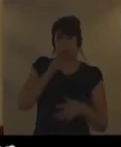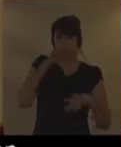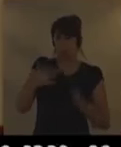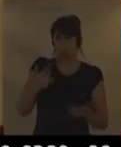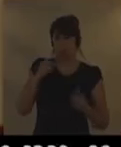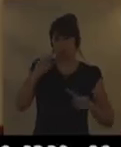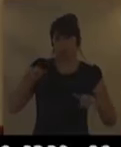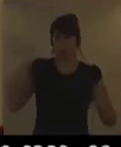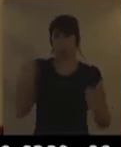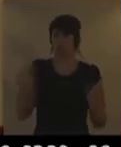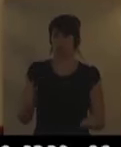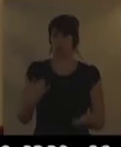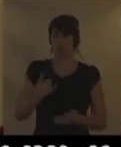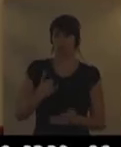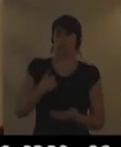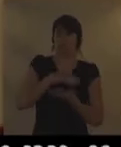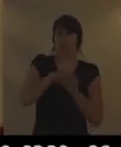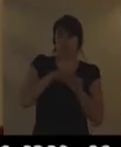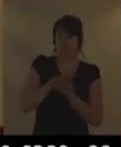according